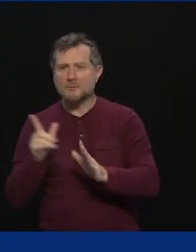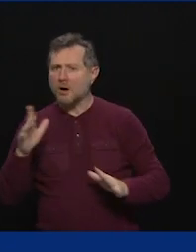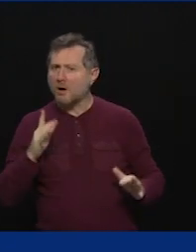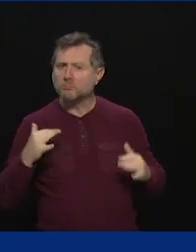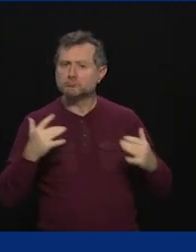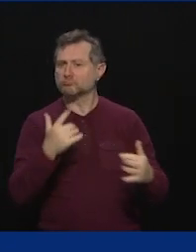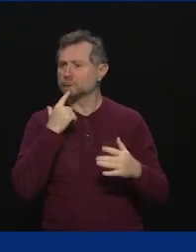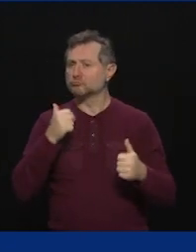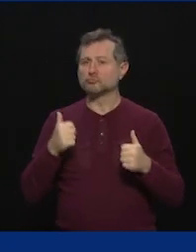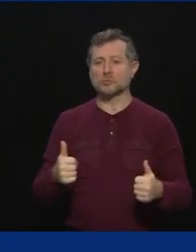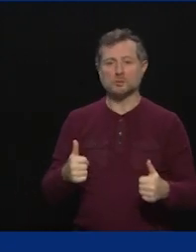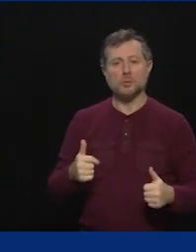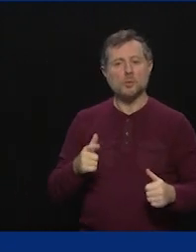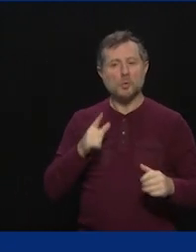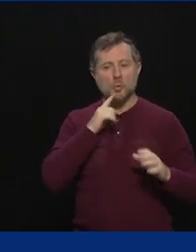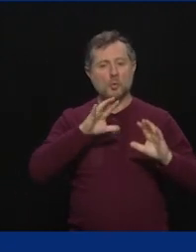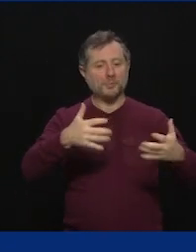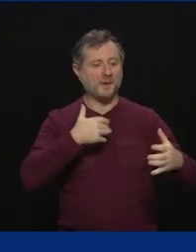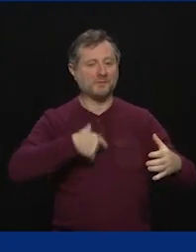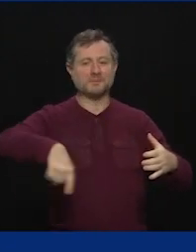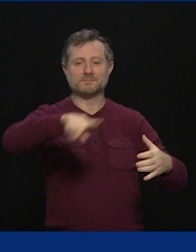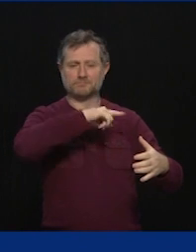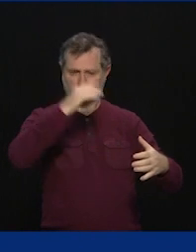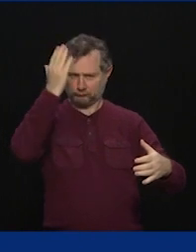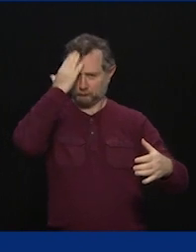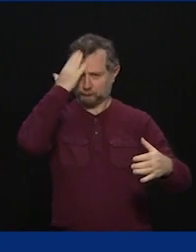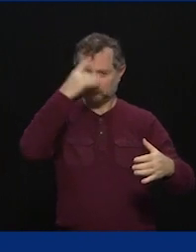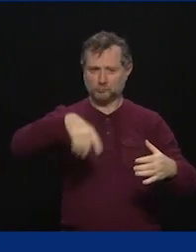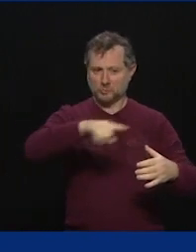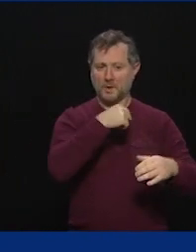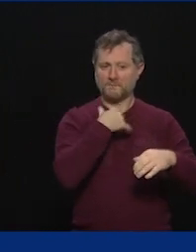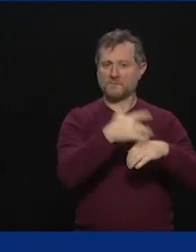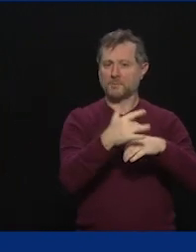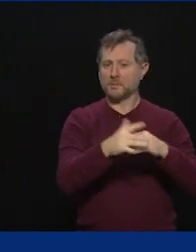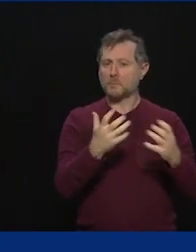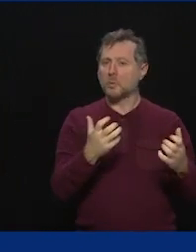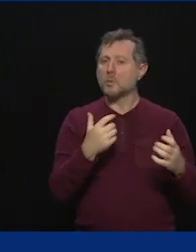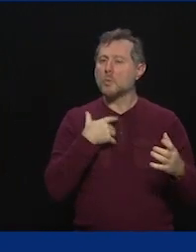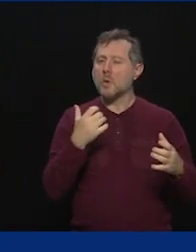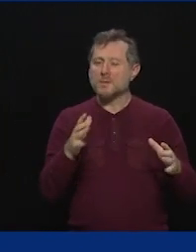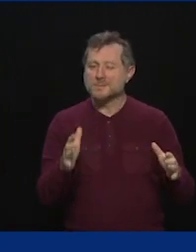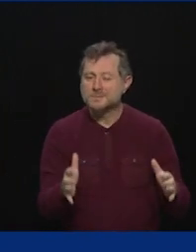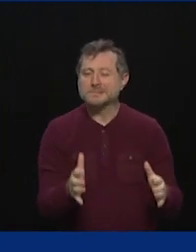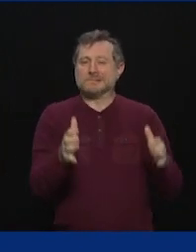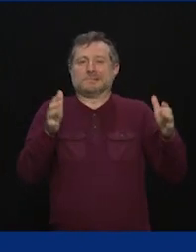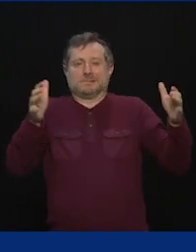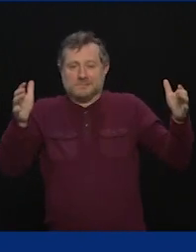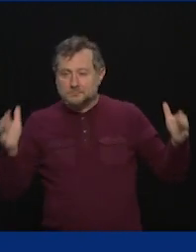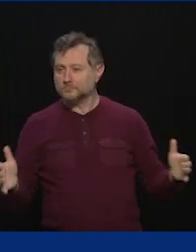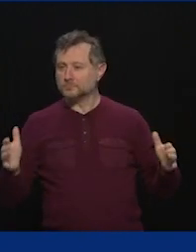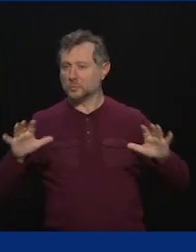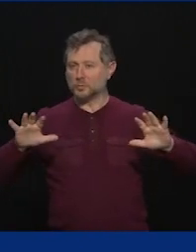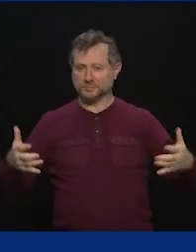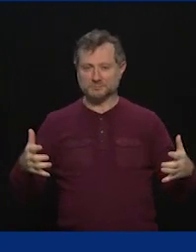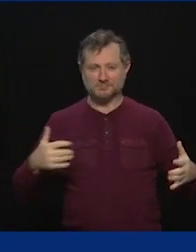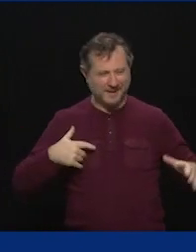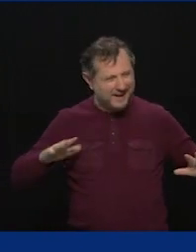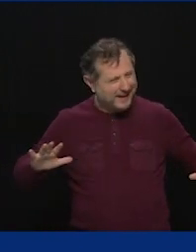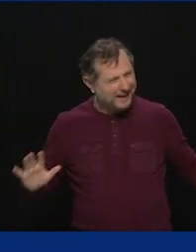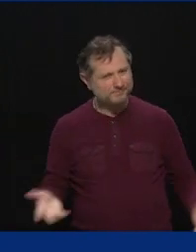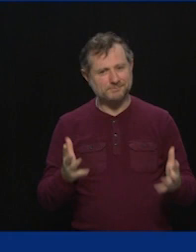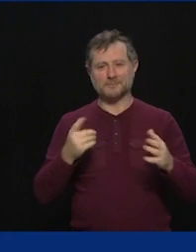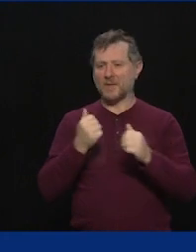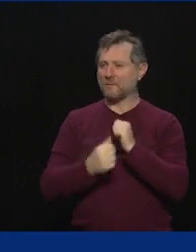they're eligible right now, but I just want to see that expanded. I want to get to the point where they recommend that everybody get the booster shot, and I'll be having